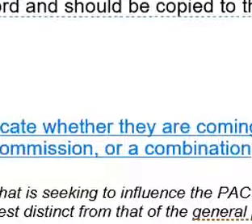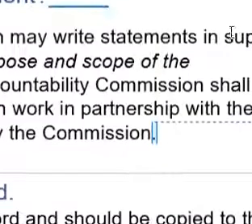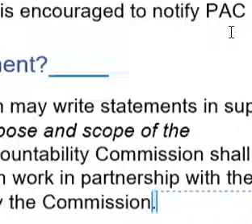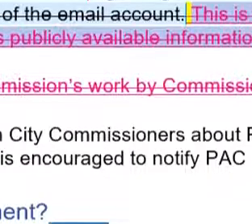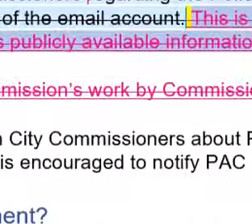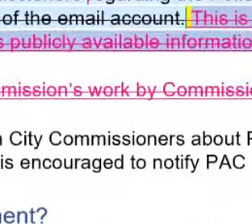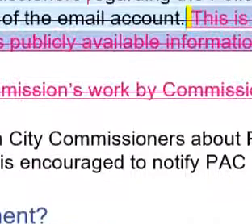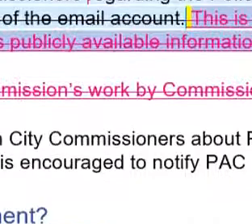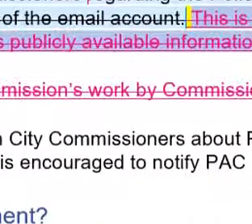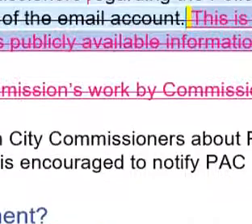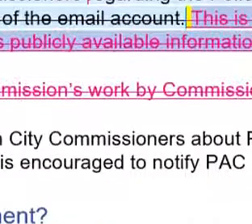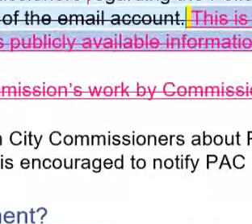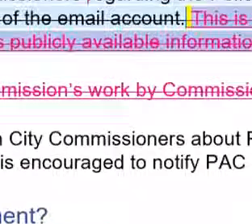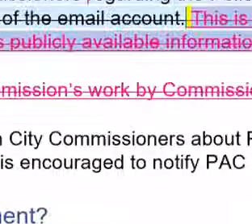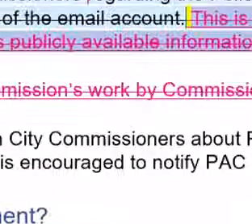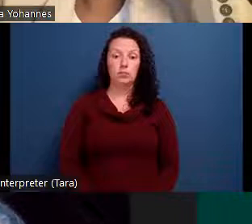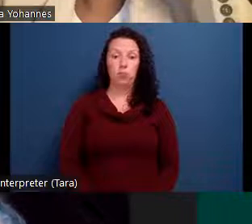Yes.